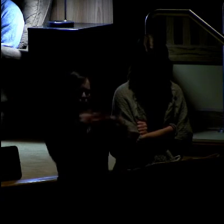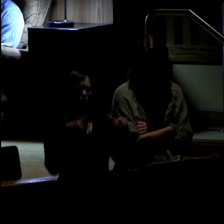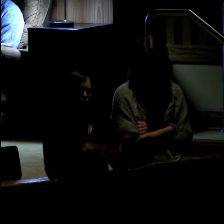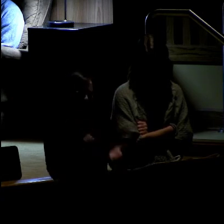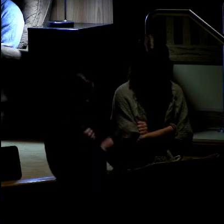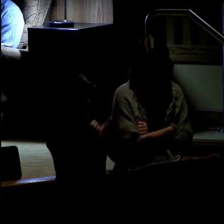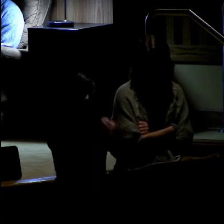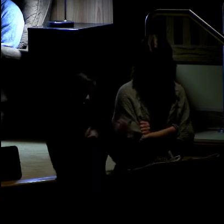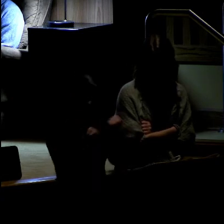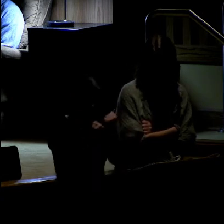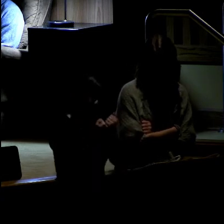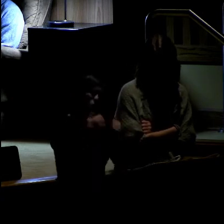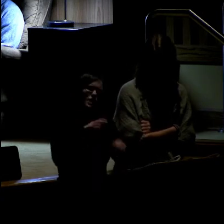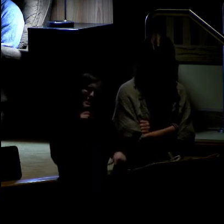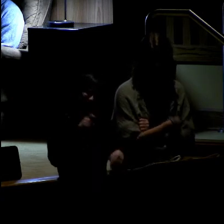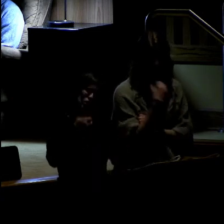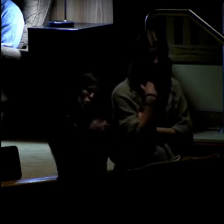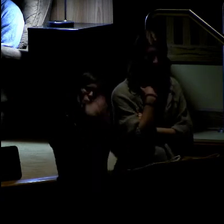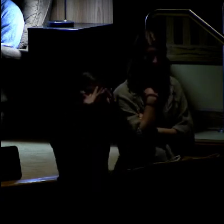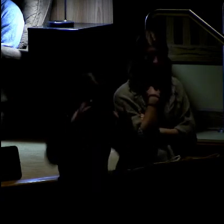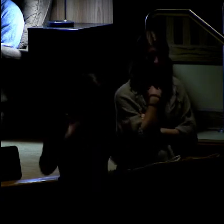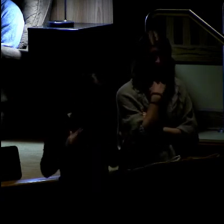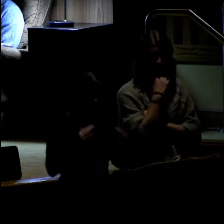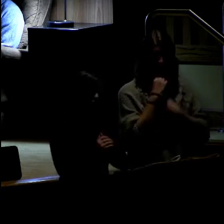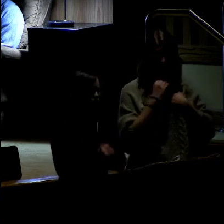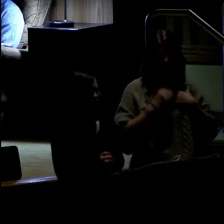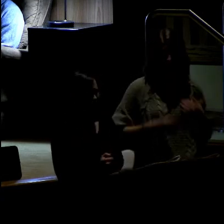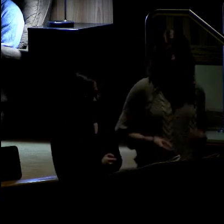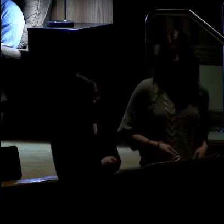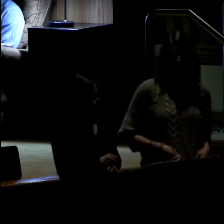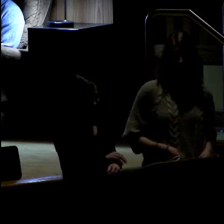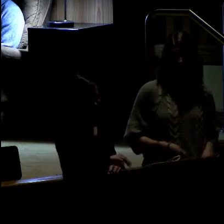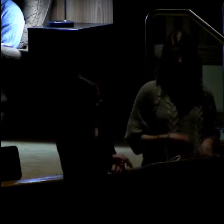the need is great, but I know our God is able.